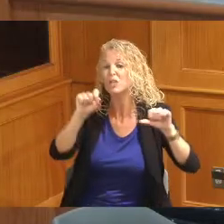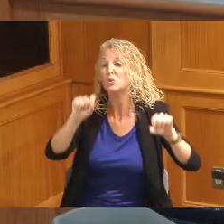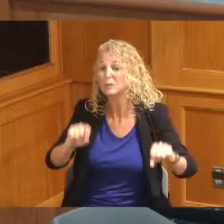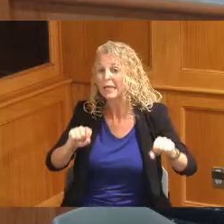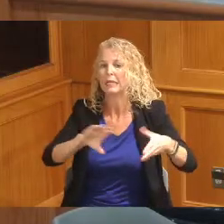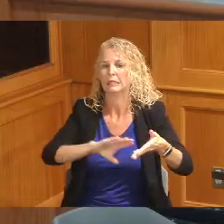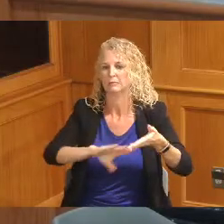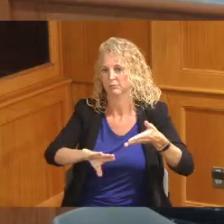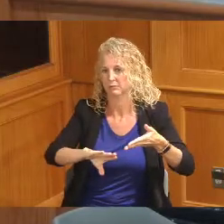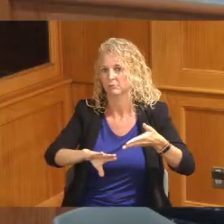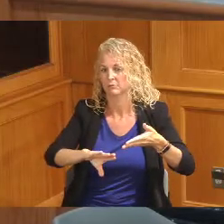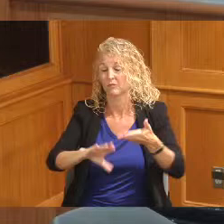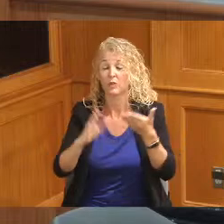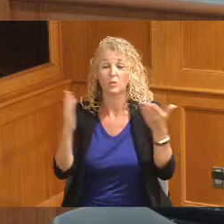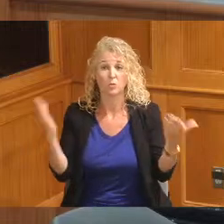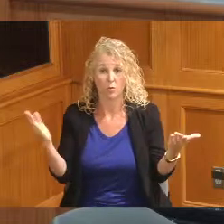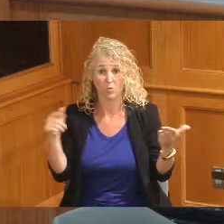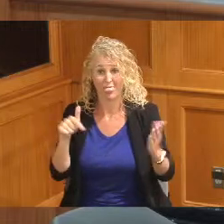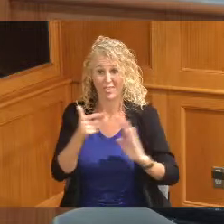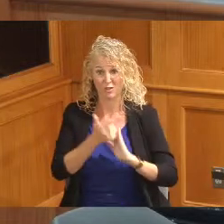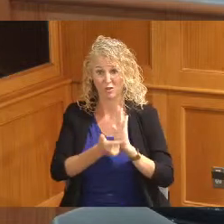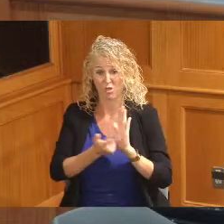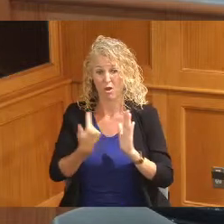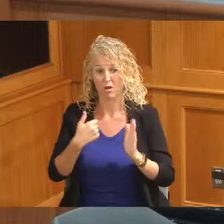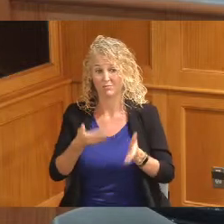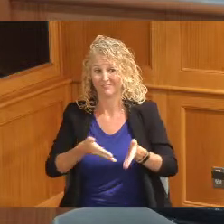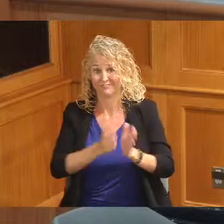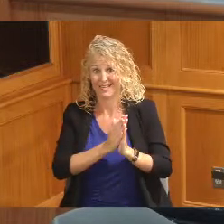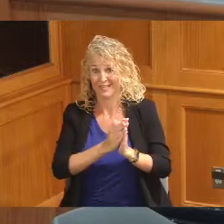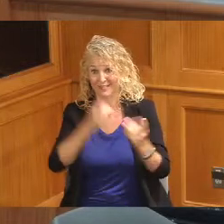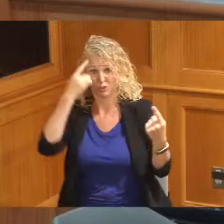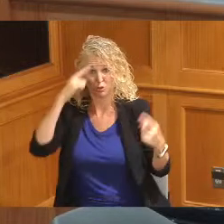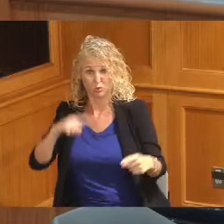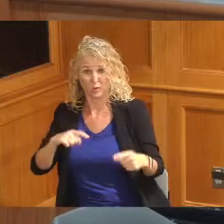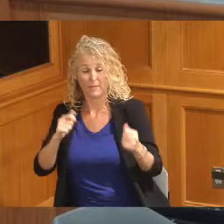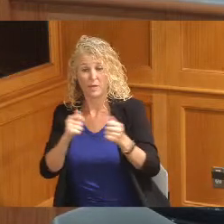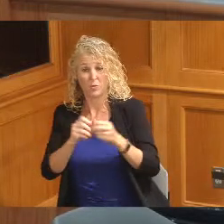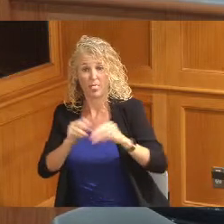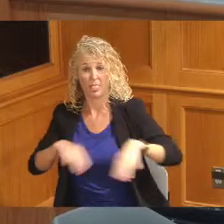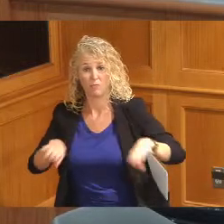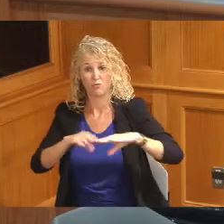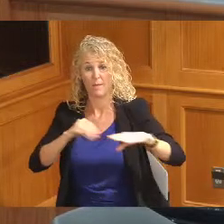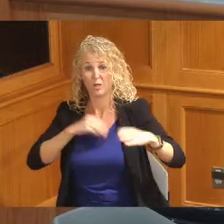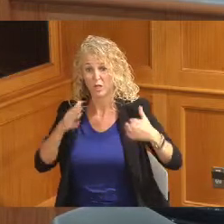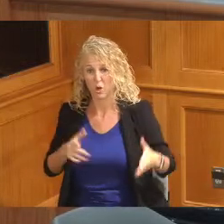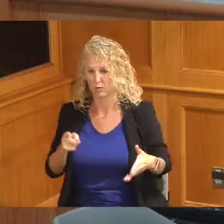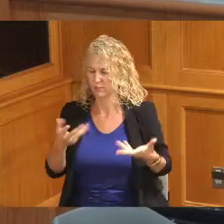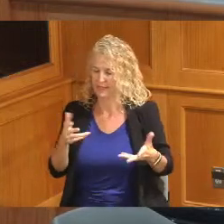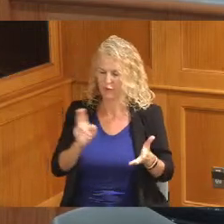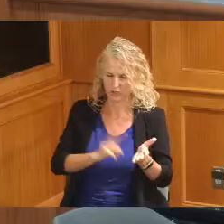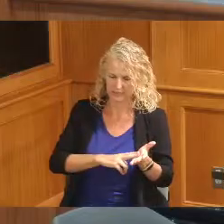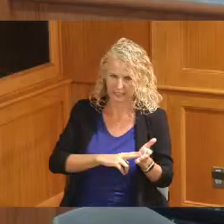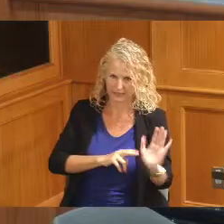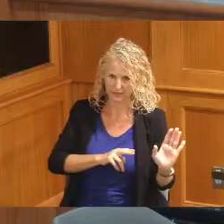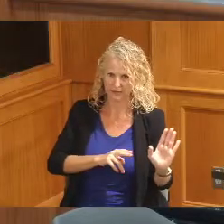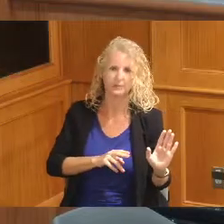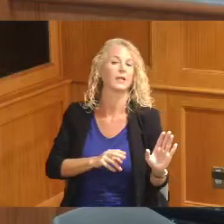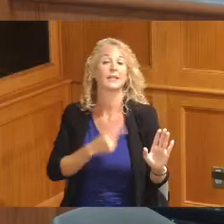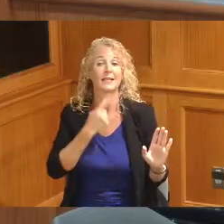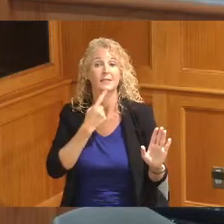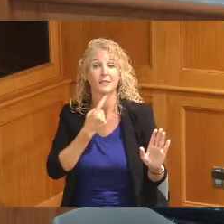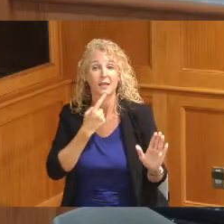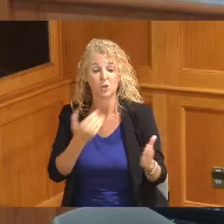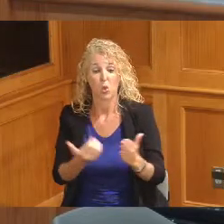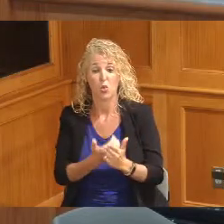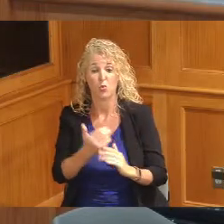board. So this legislation authorizes an agreement with the property owners, which they've already signed, and stipulating that the